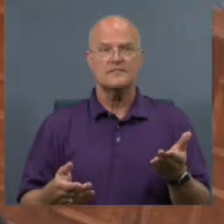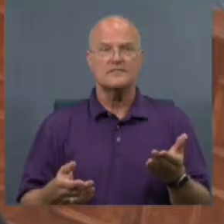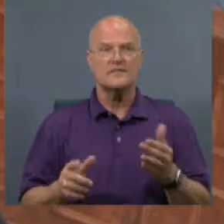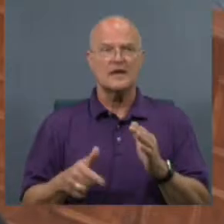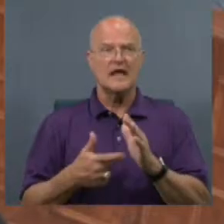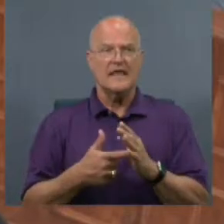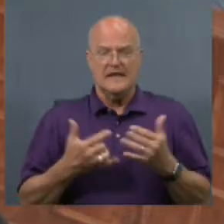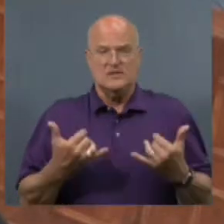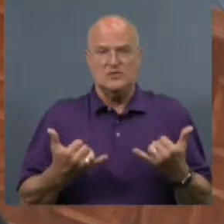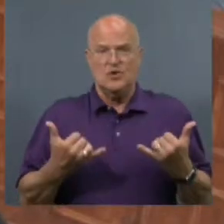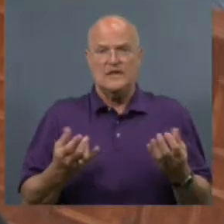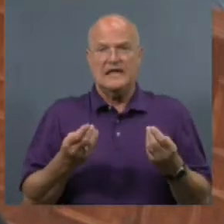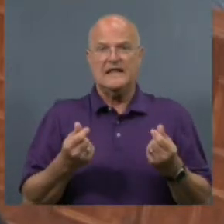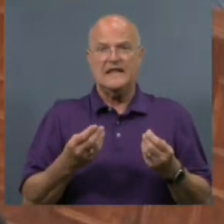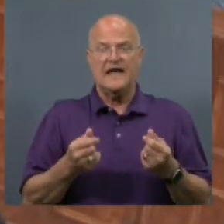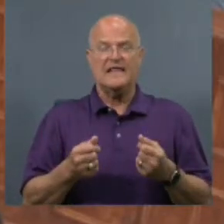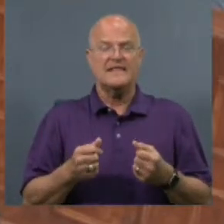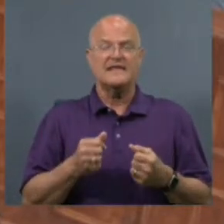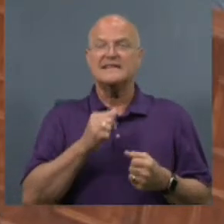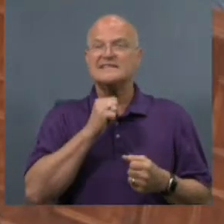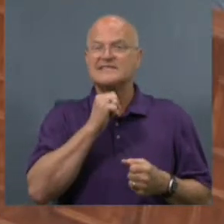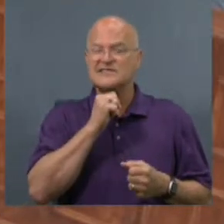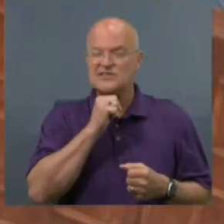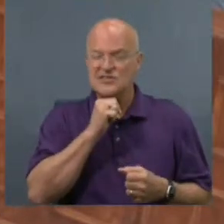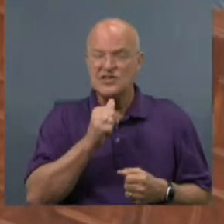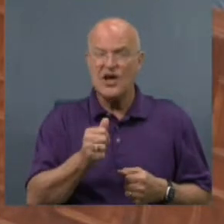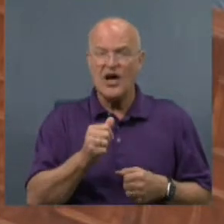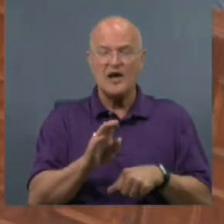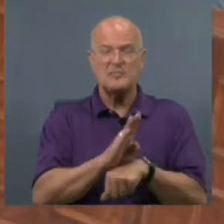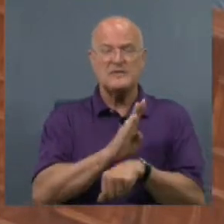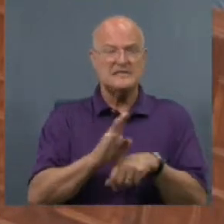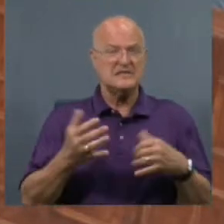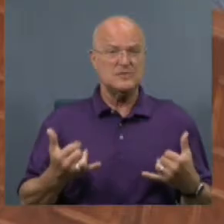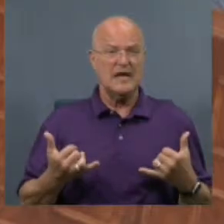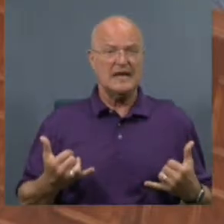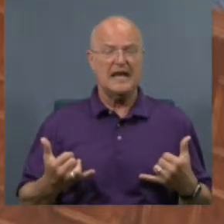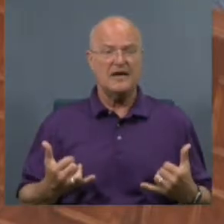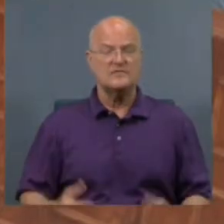this currently land that is unincorporated, an unincorporated area?